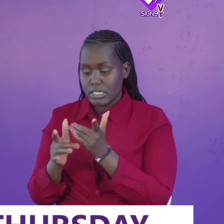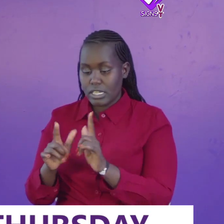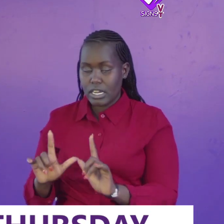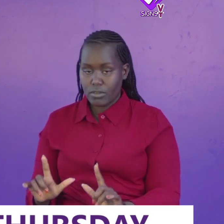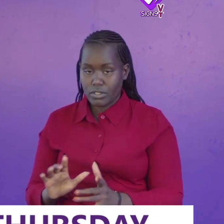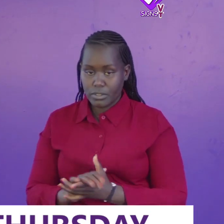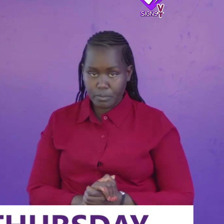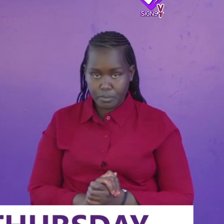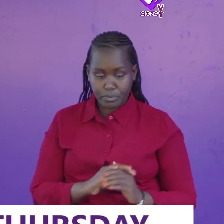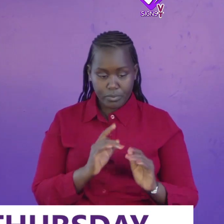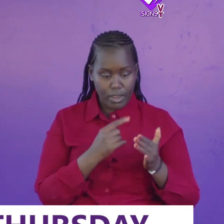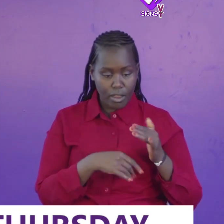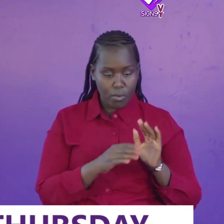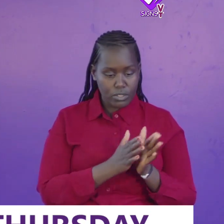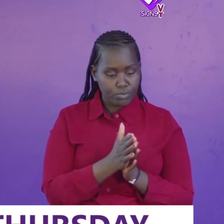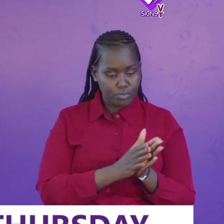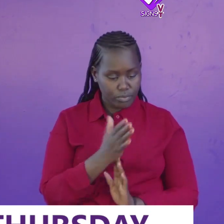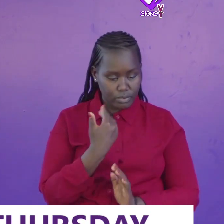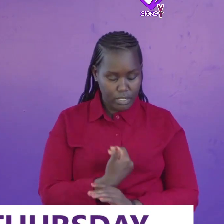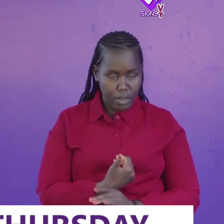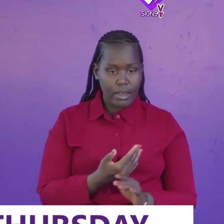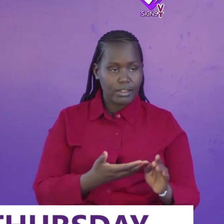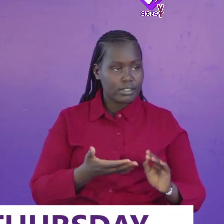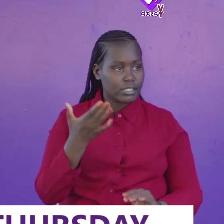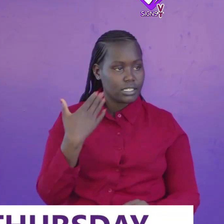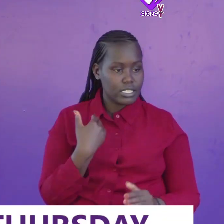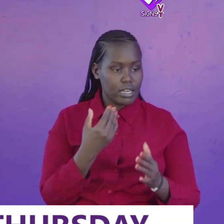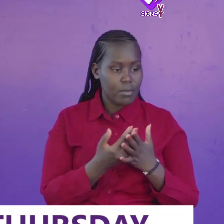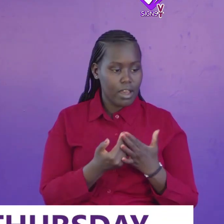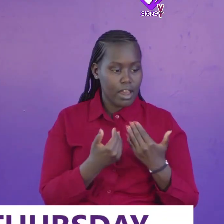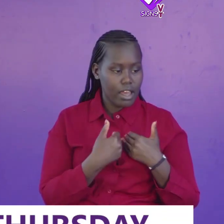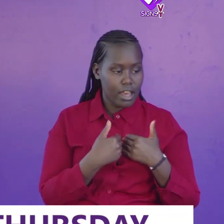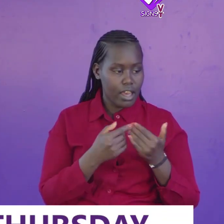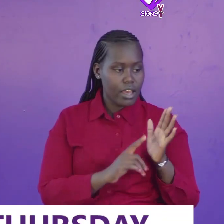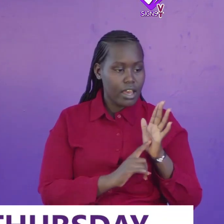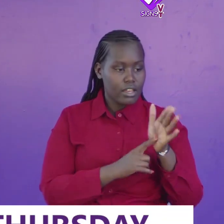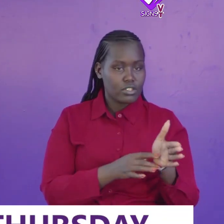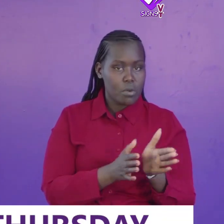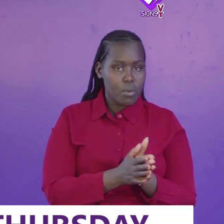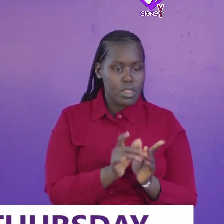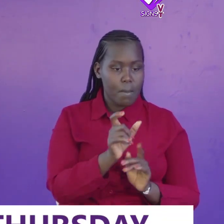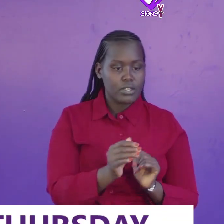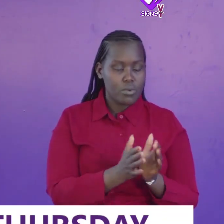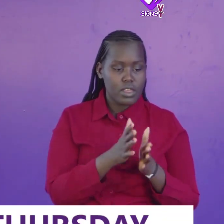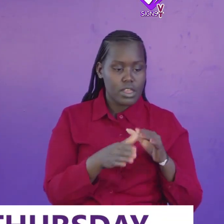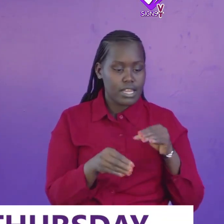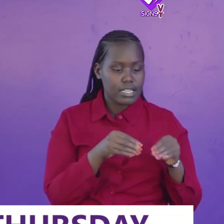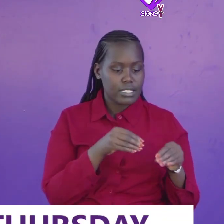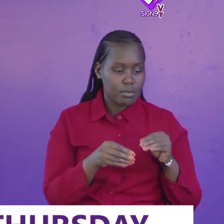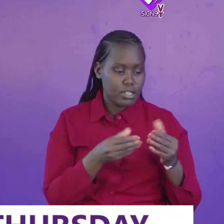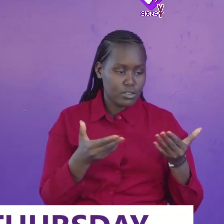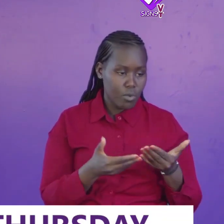what motivated me first and foremost, kitambo nilikuwa na show ya persons with disability penye nilikuwa